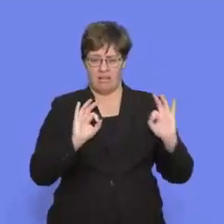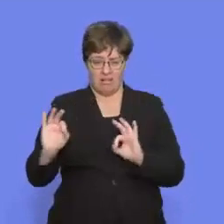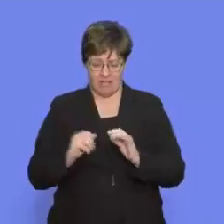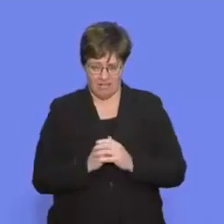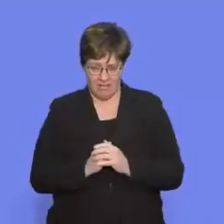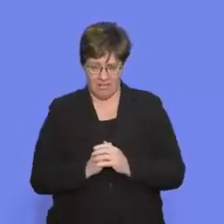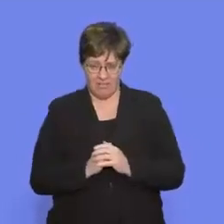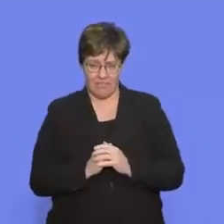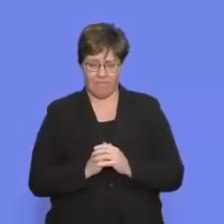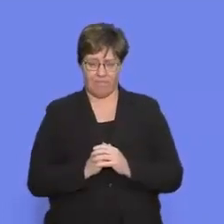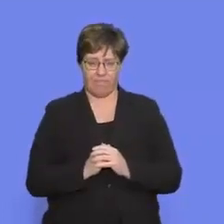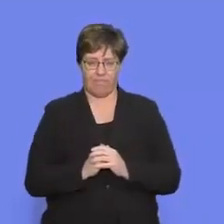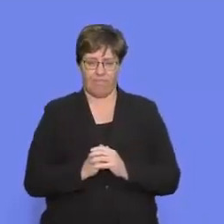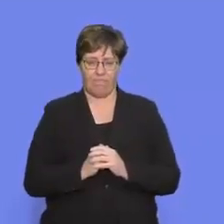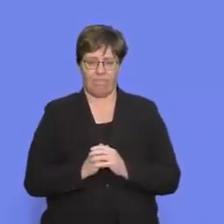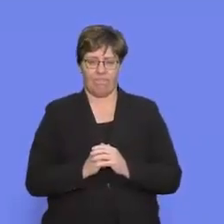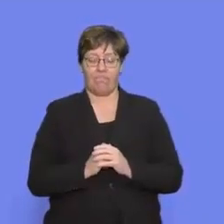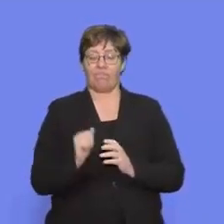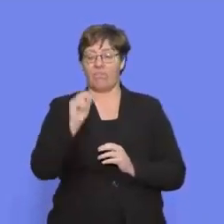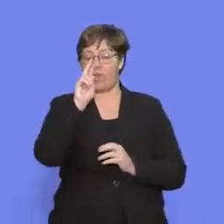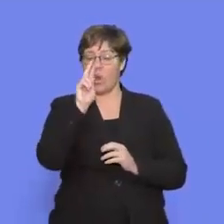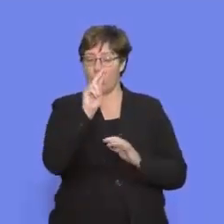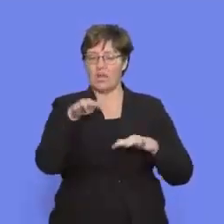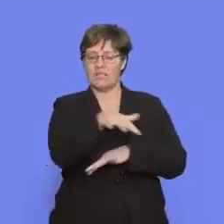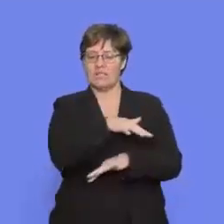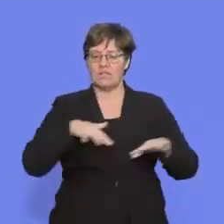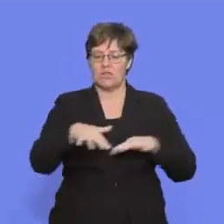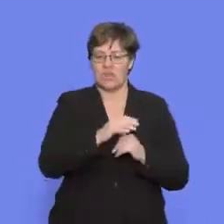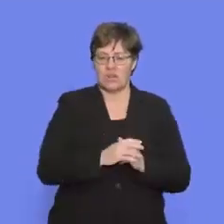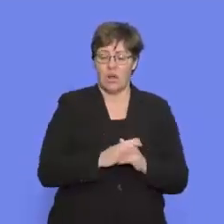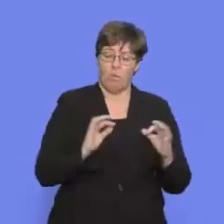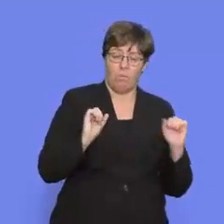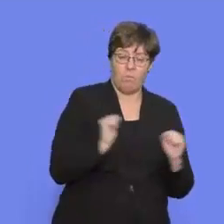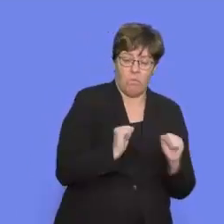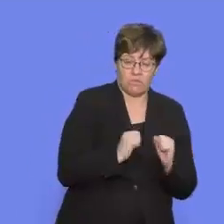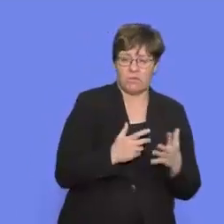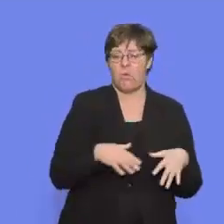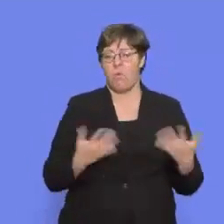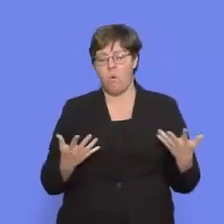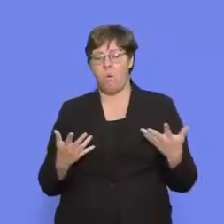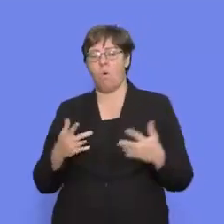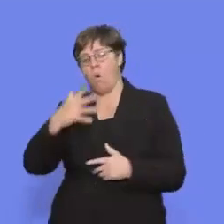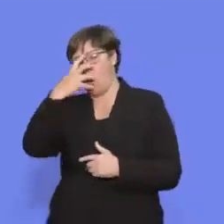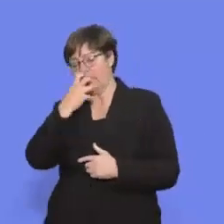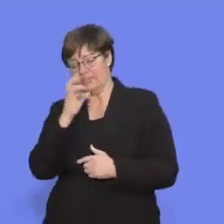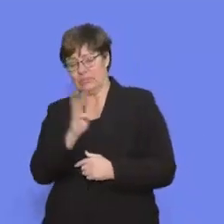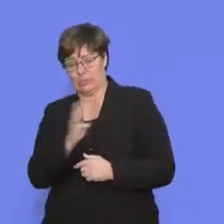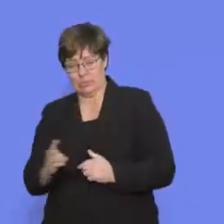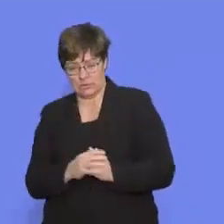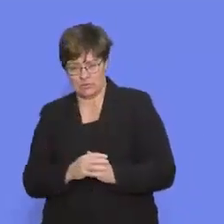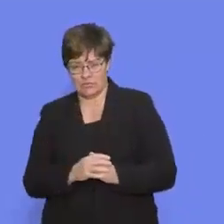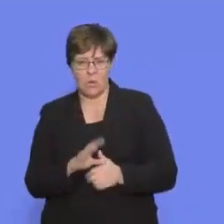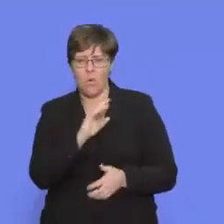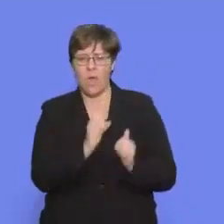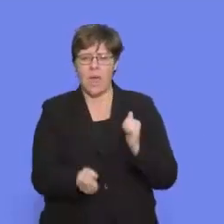whether it's cold and when it is hot. What is happening when it is cold? When it is cold